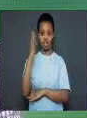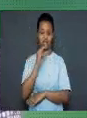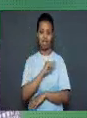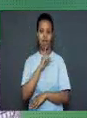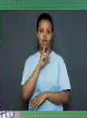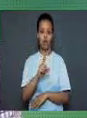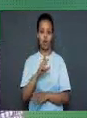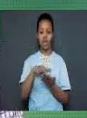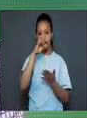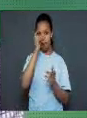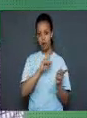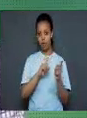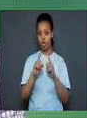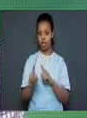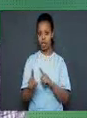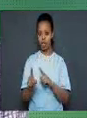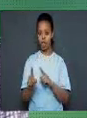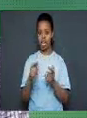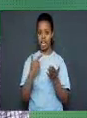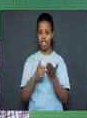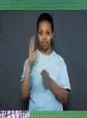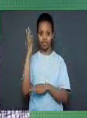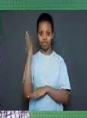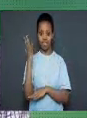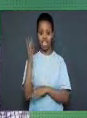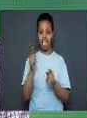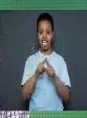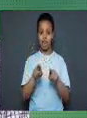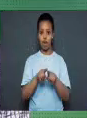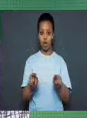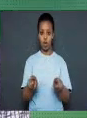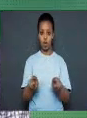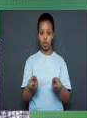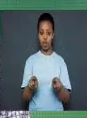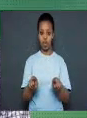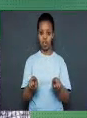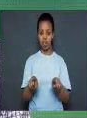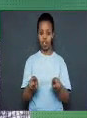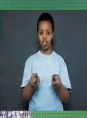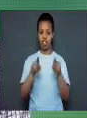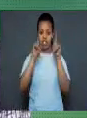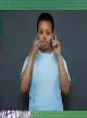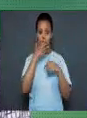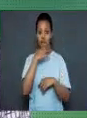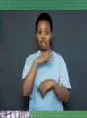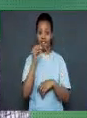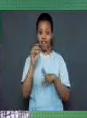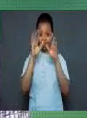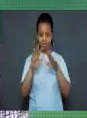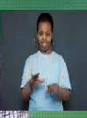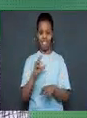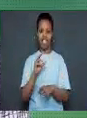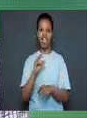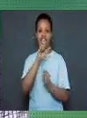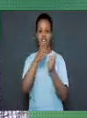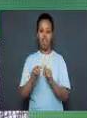that rainforests are identified by warm and rainy climates that contain